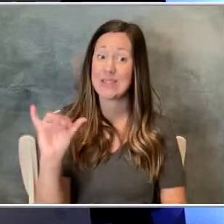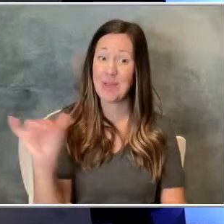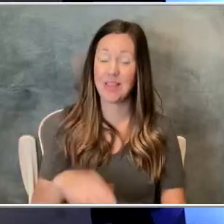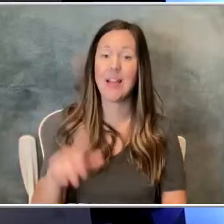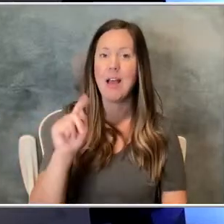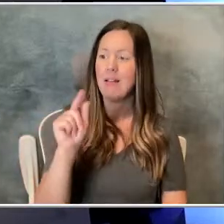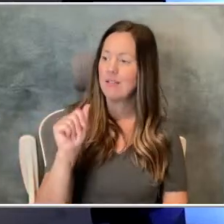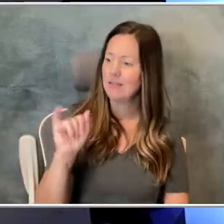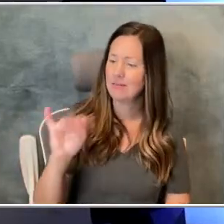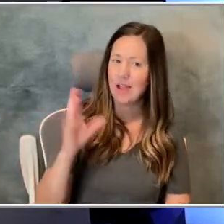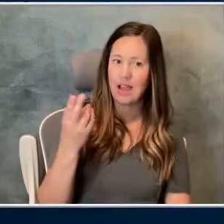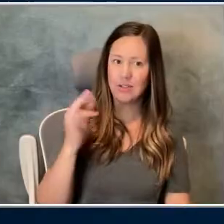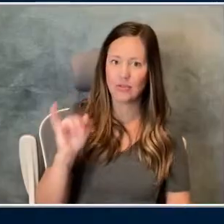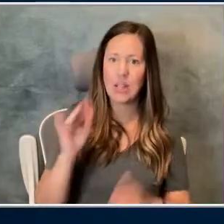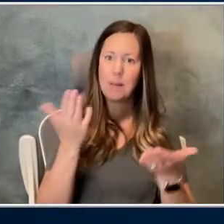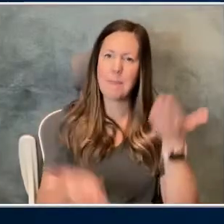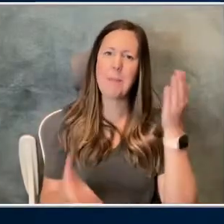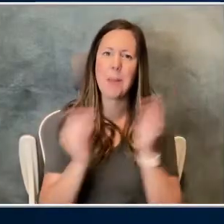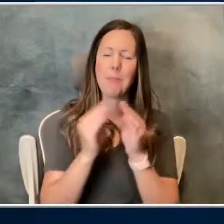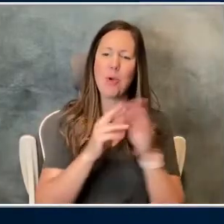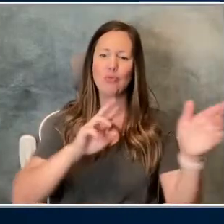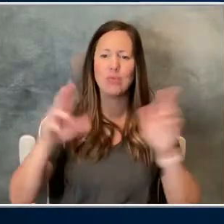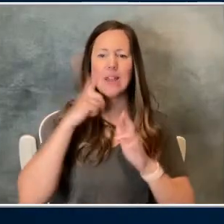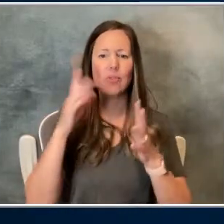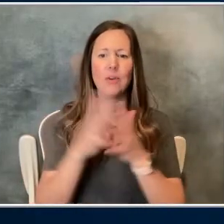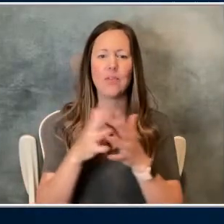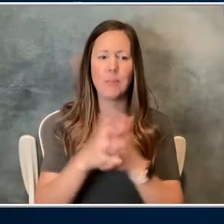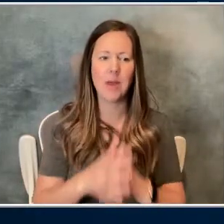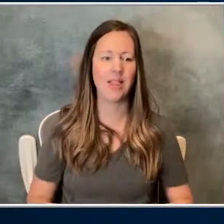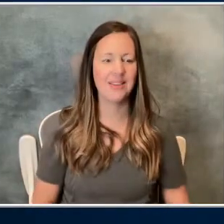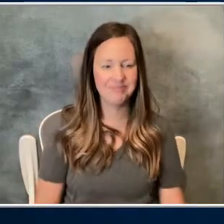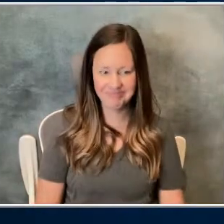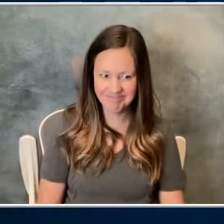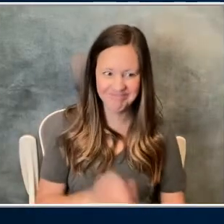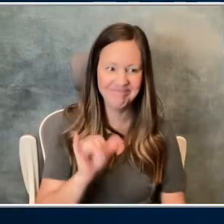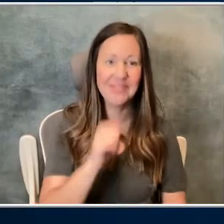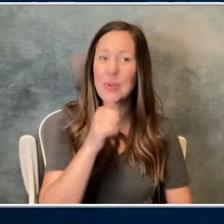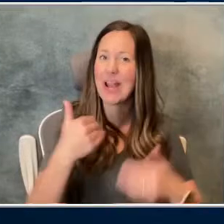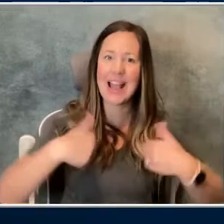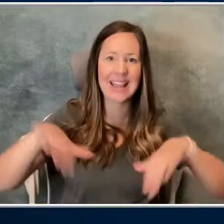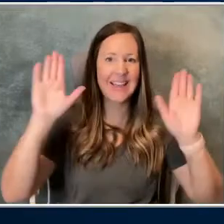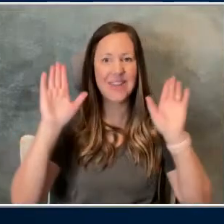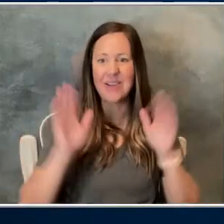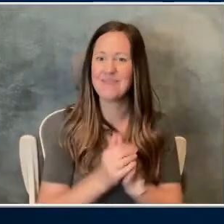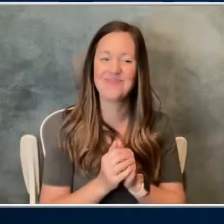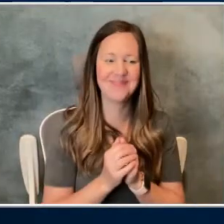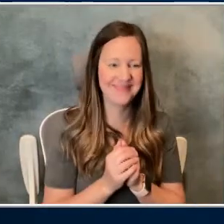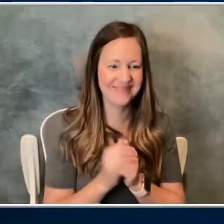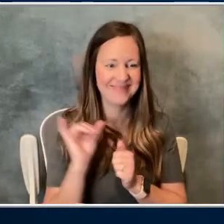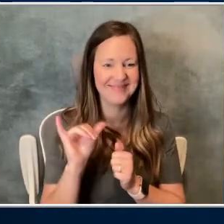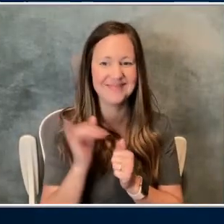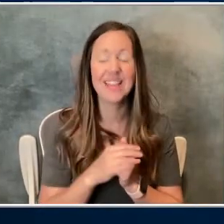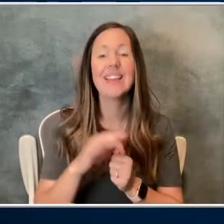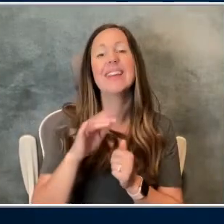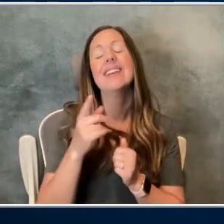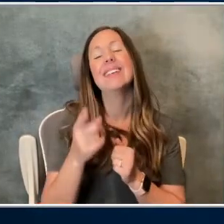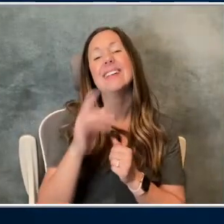into football shape. Okay, Alexis. You're not giving up your dream. No one should give up their dreams. Jeremy wants to